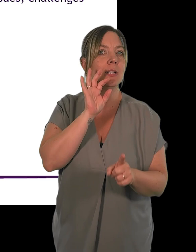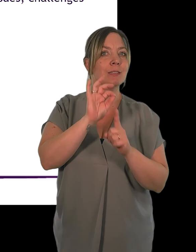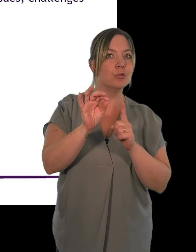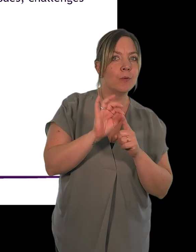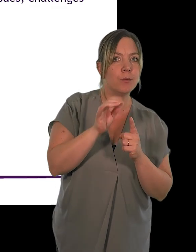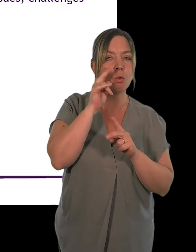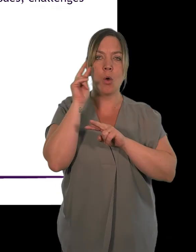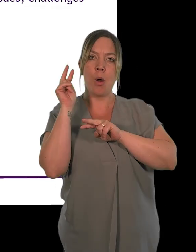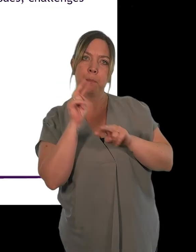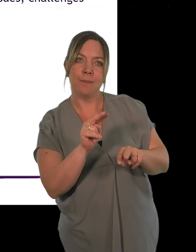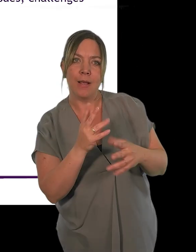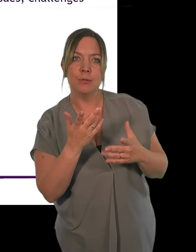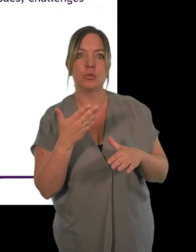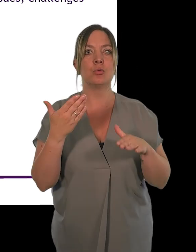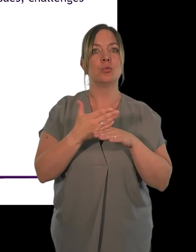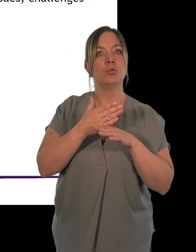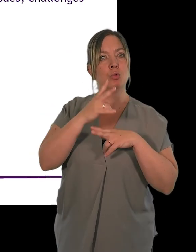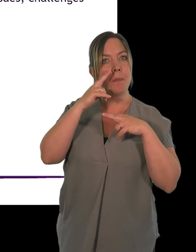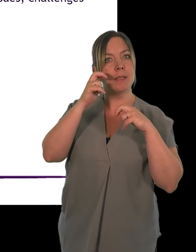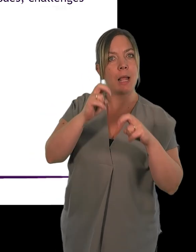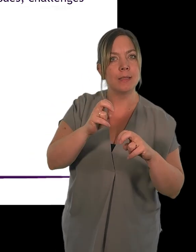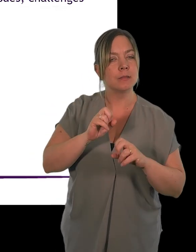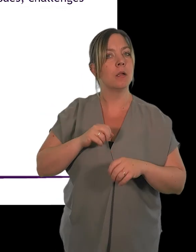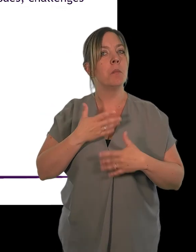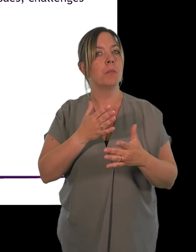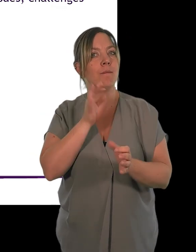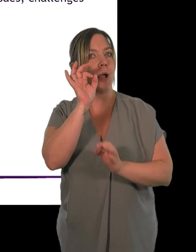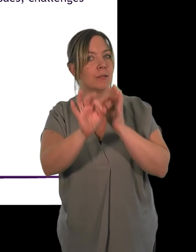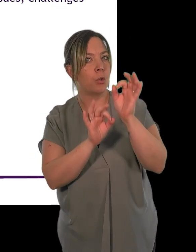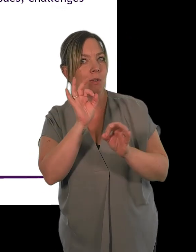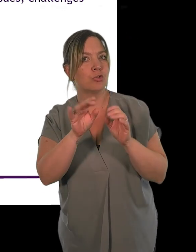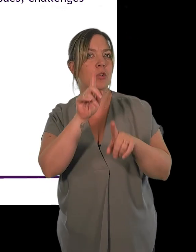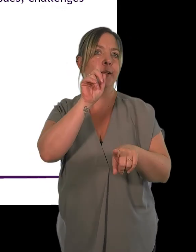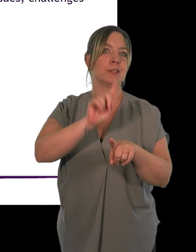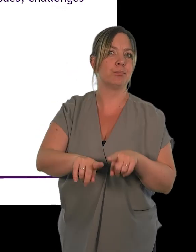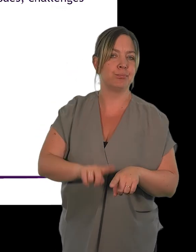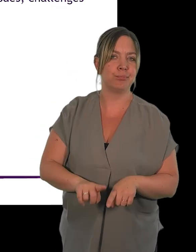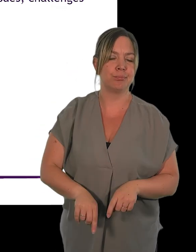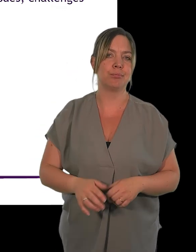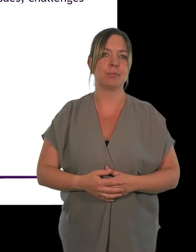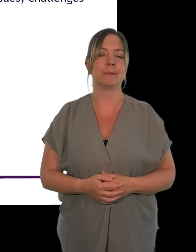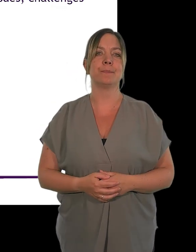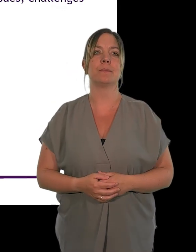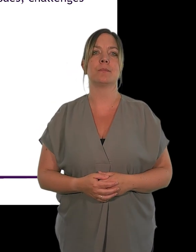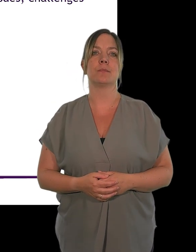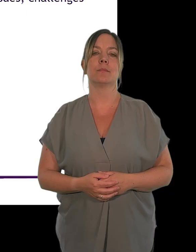job analysis, providing questionnaires, etc.